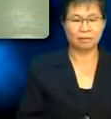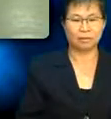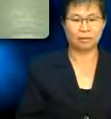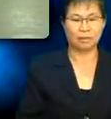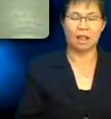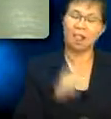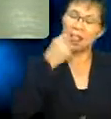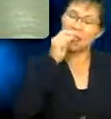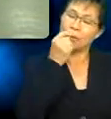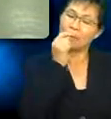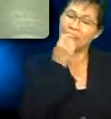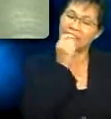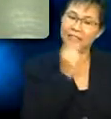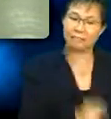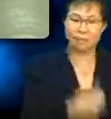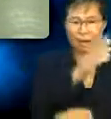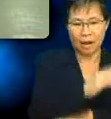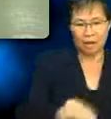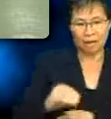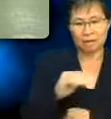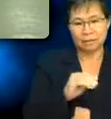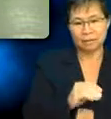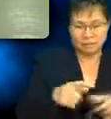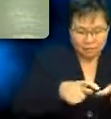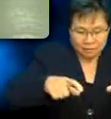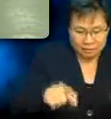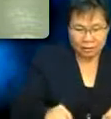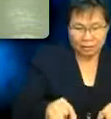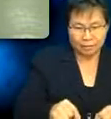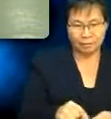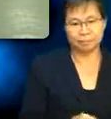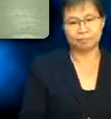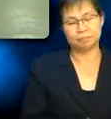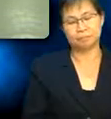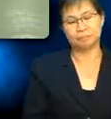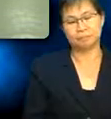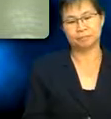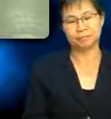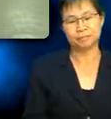toothpick, a slide and a slide cover,